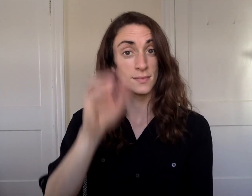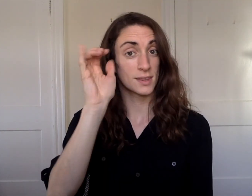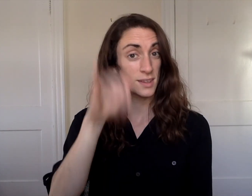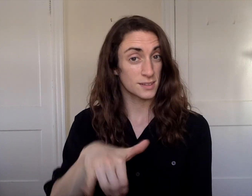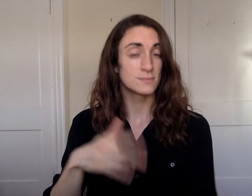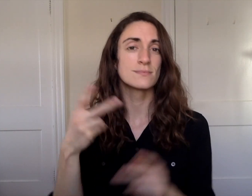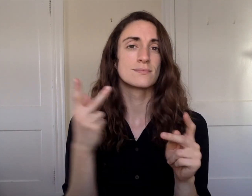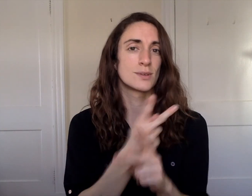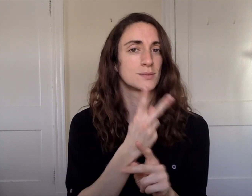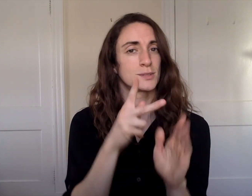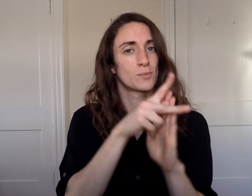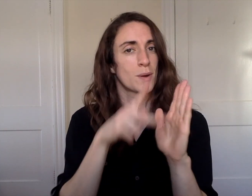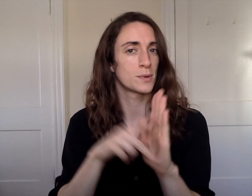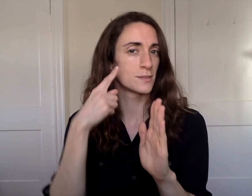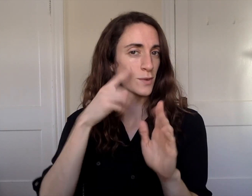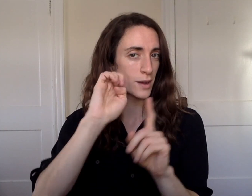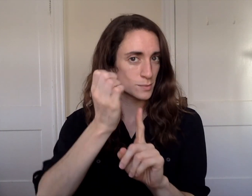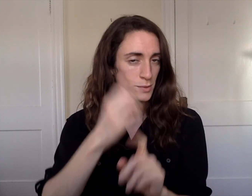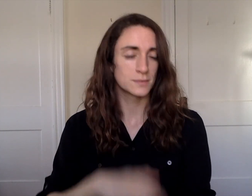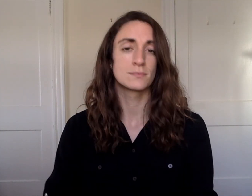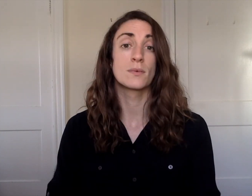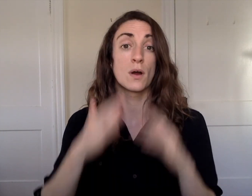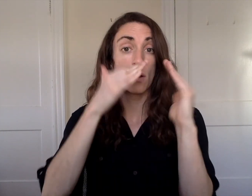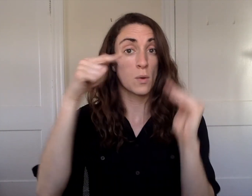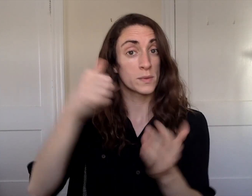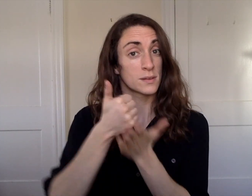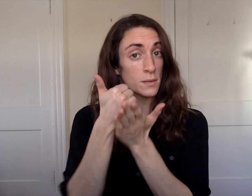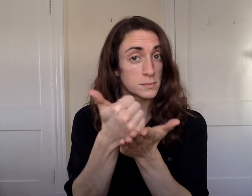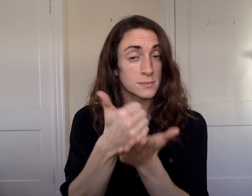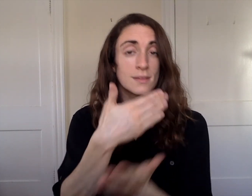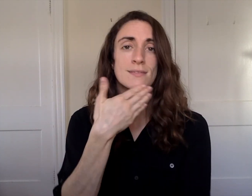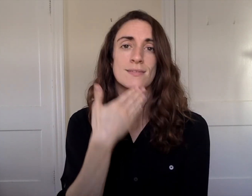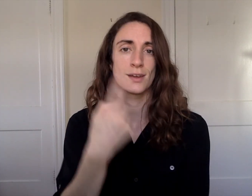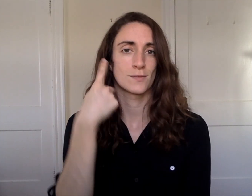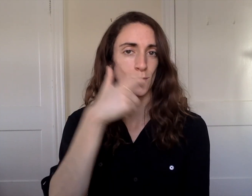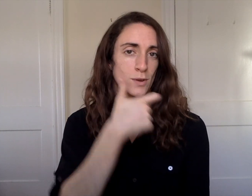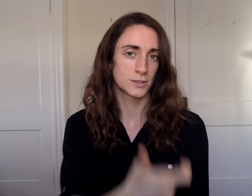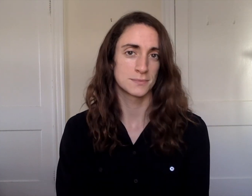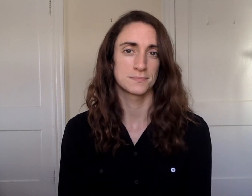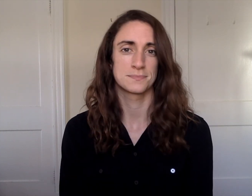That's it for multiplication properties for exponents. Hope this was helpful, and thanks for watching.